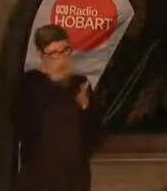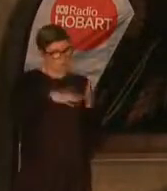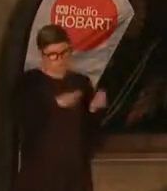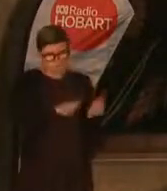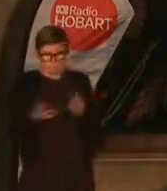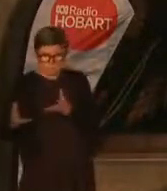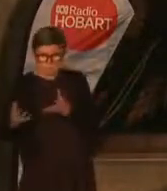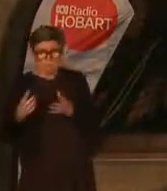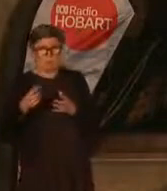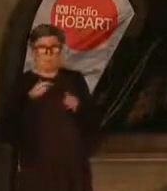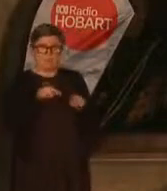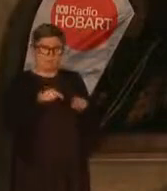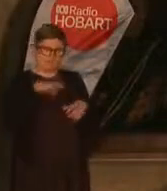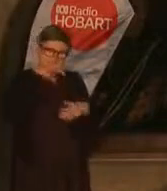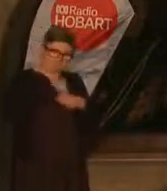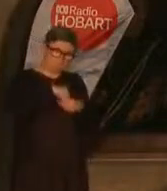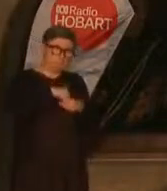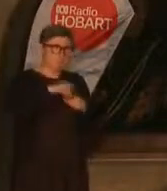different, I think. So,